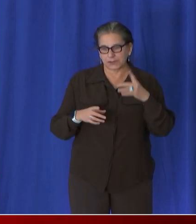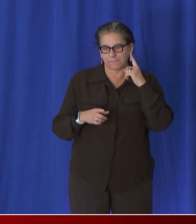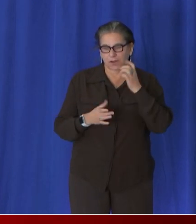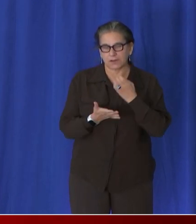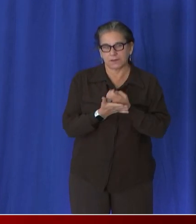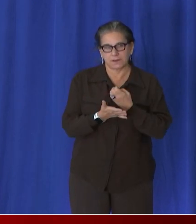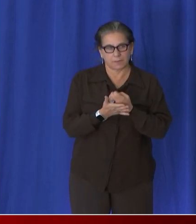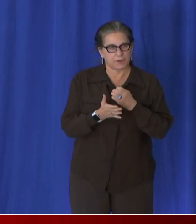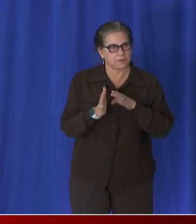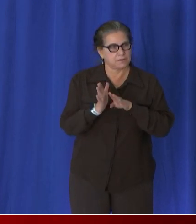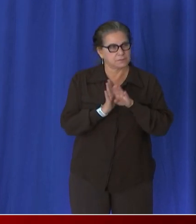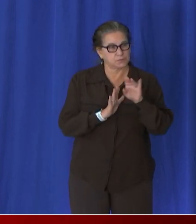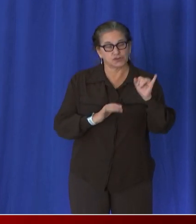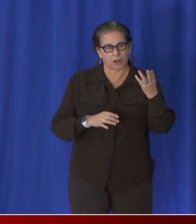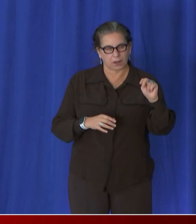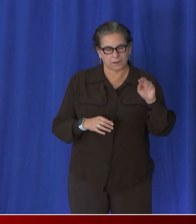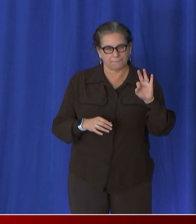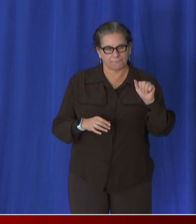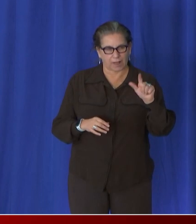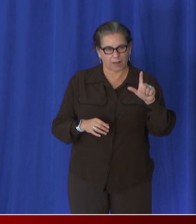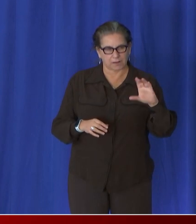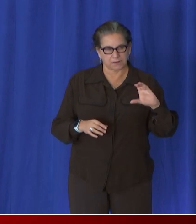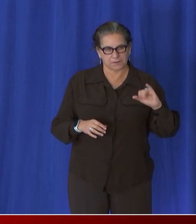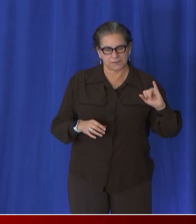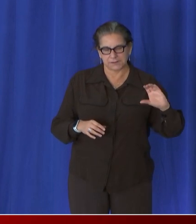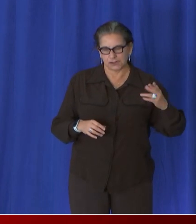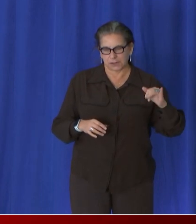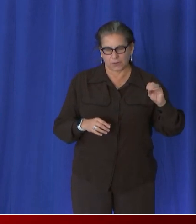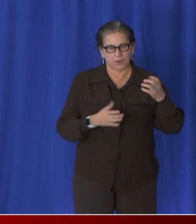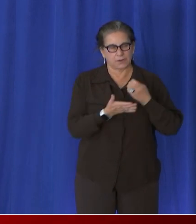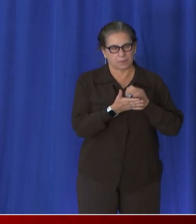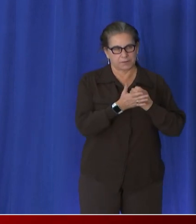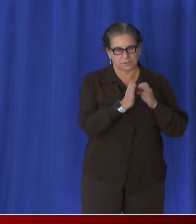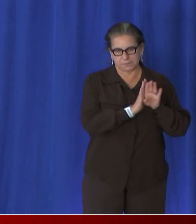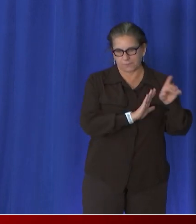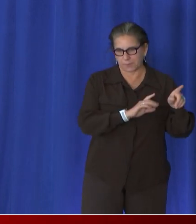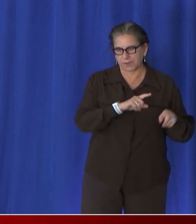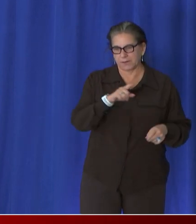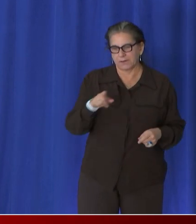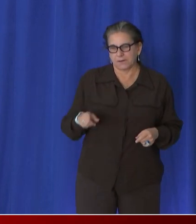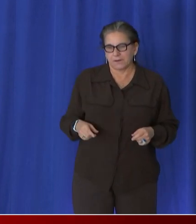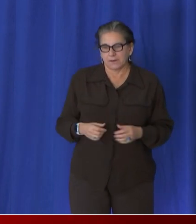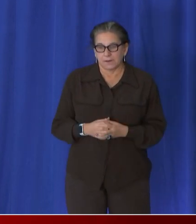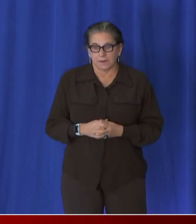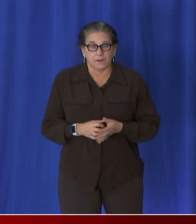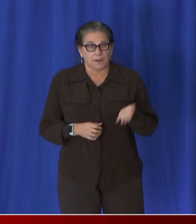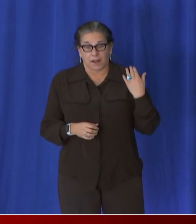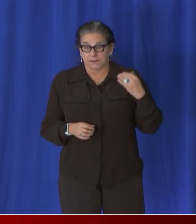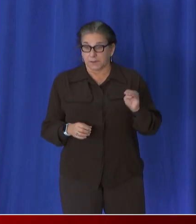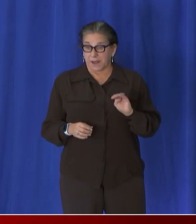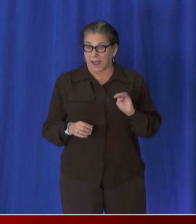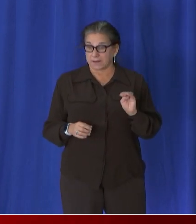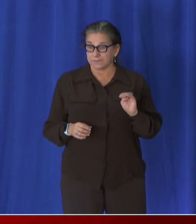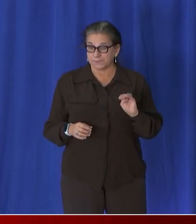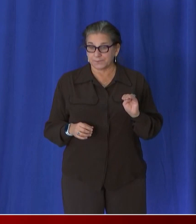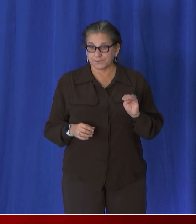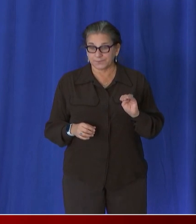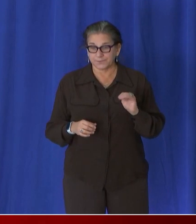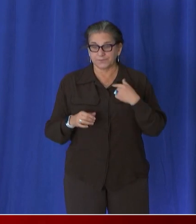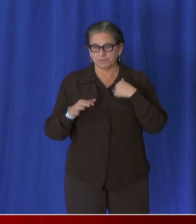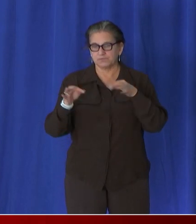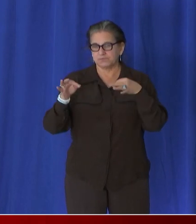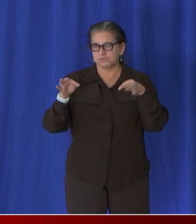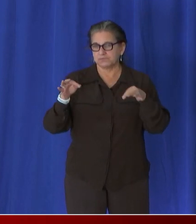Felchicchio. We made several announcements on Monday, and we are coming back